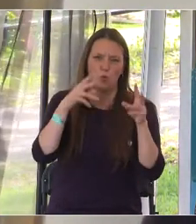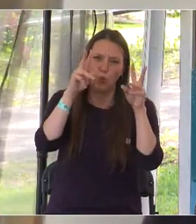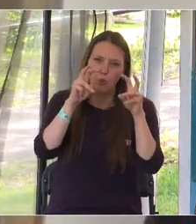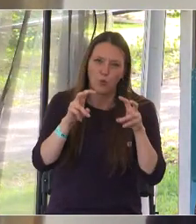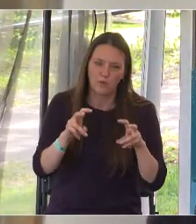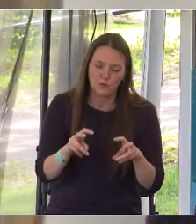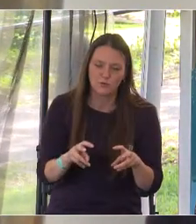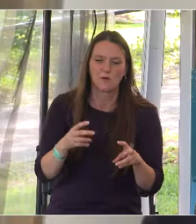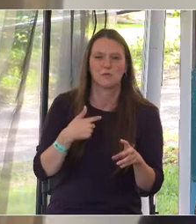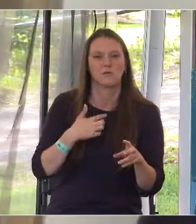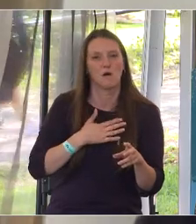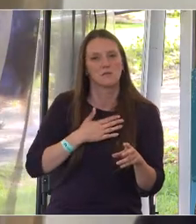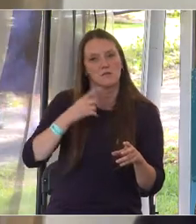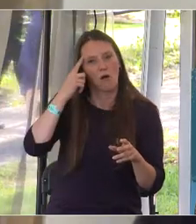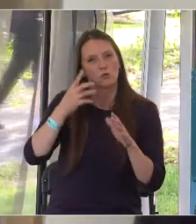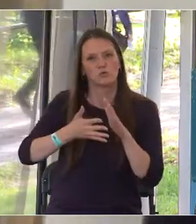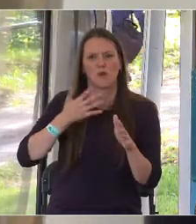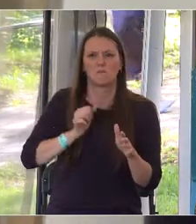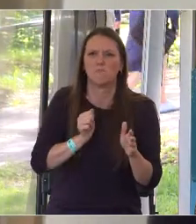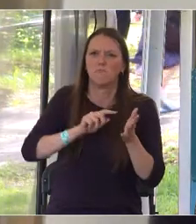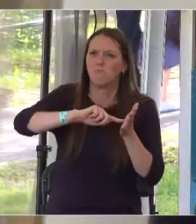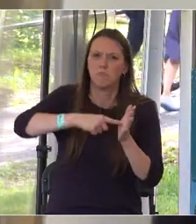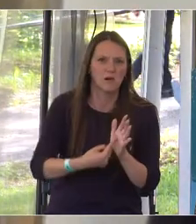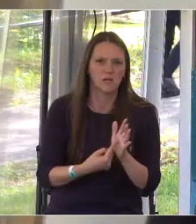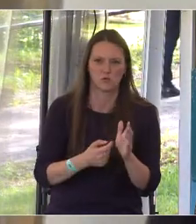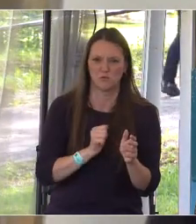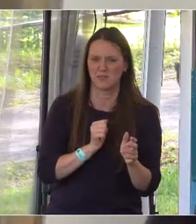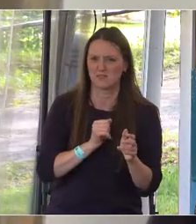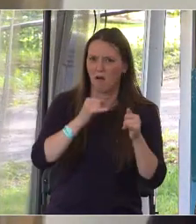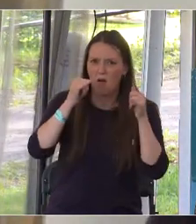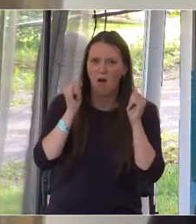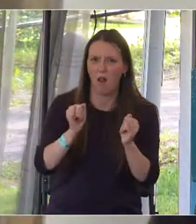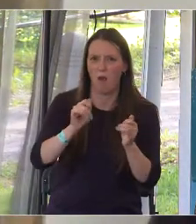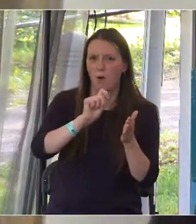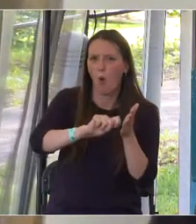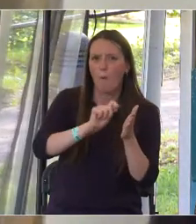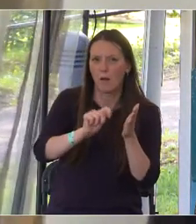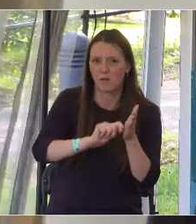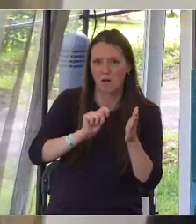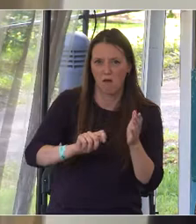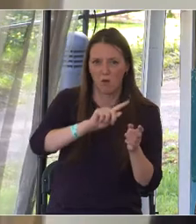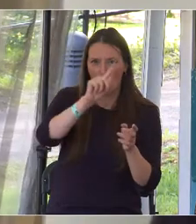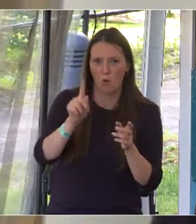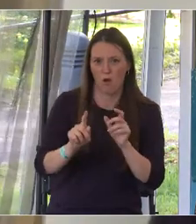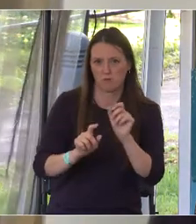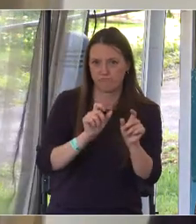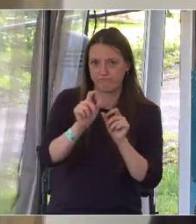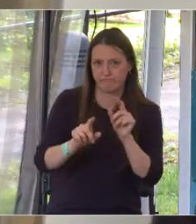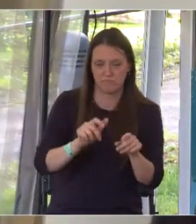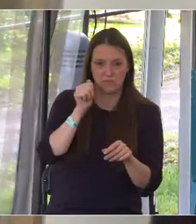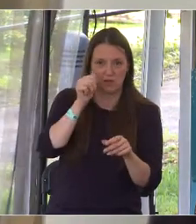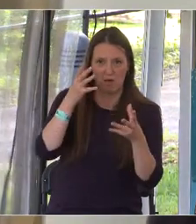the way that people were, that was defined on the site, terrible platforms that we were seeing in our mind every